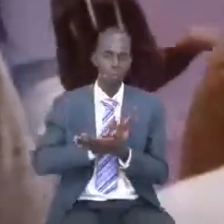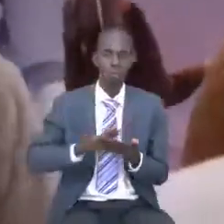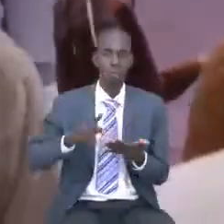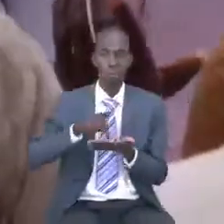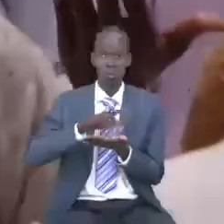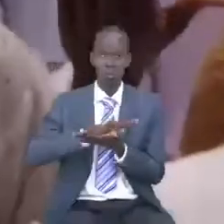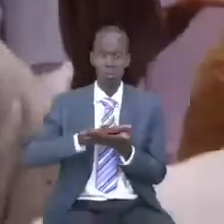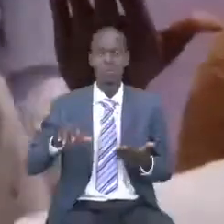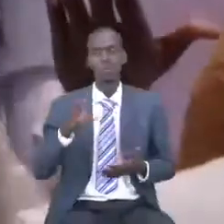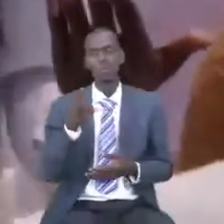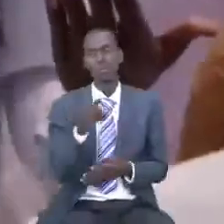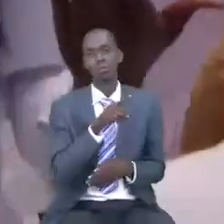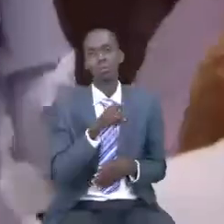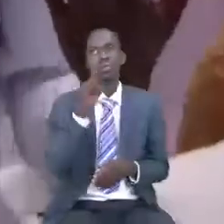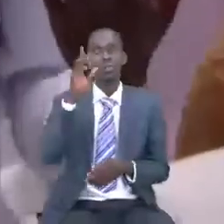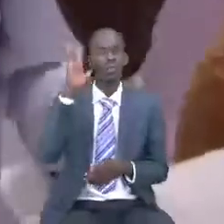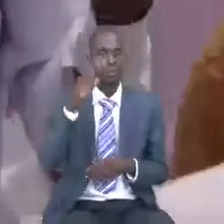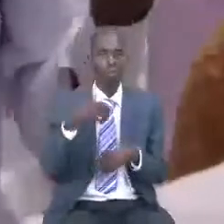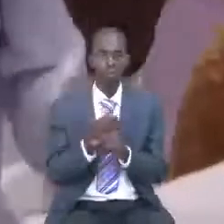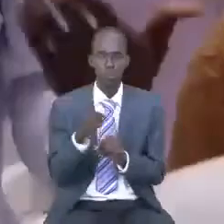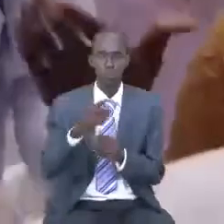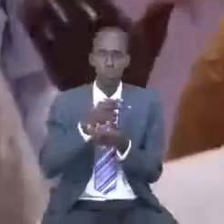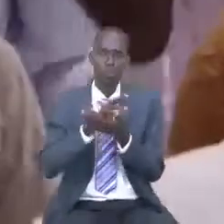He makes holy.